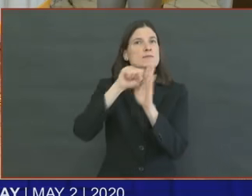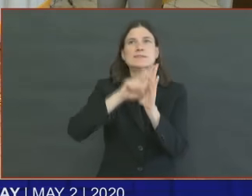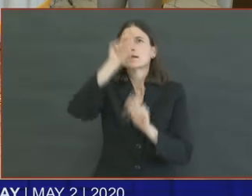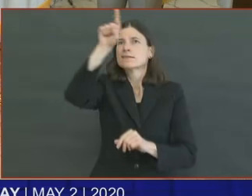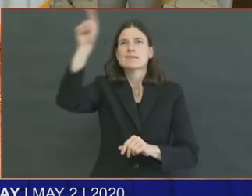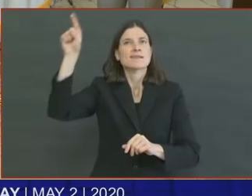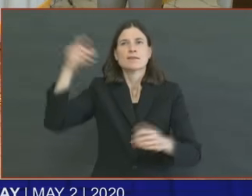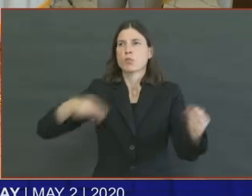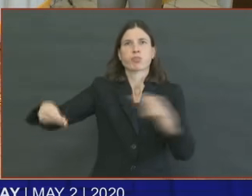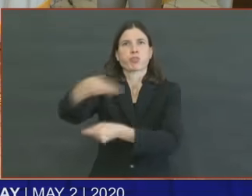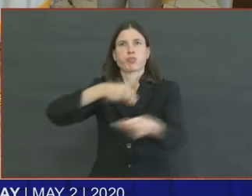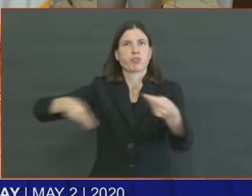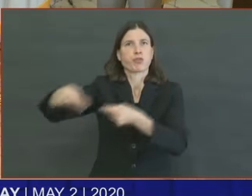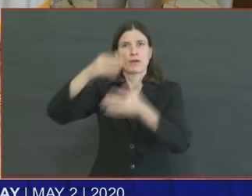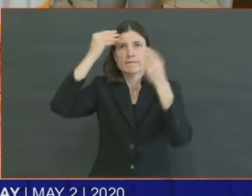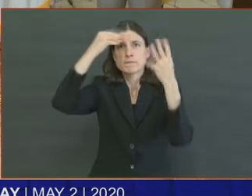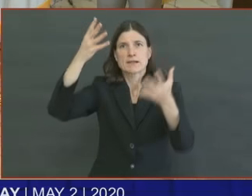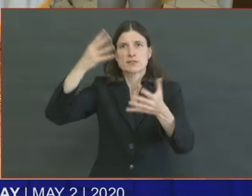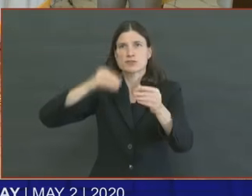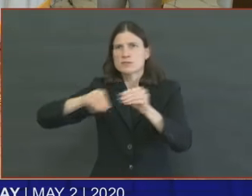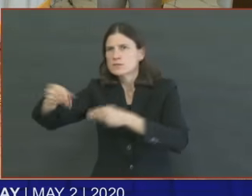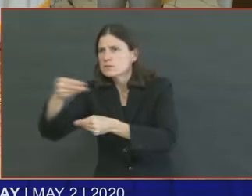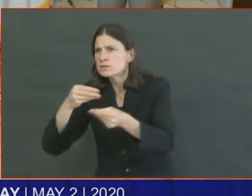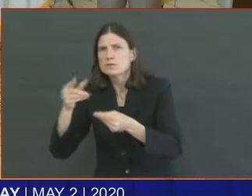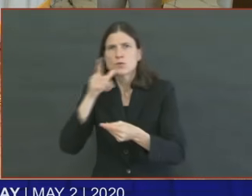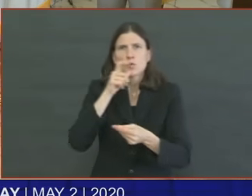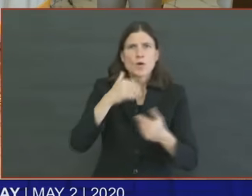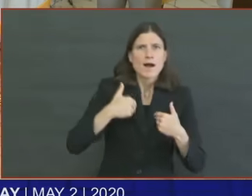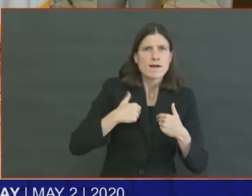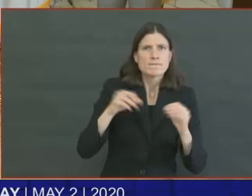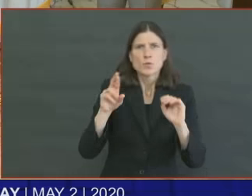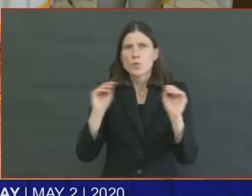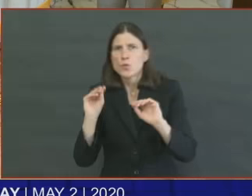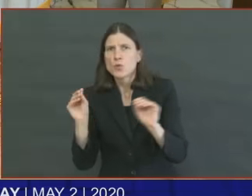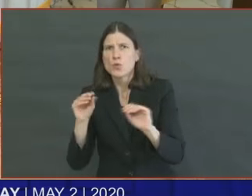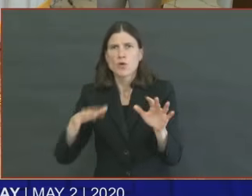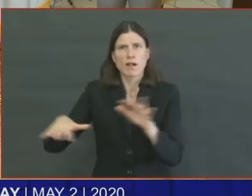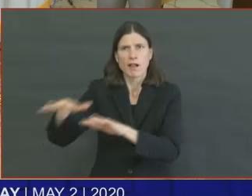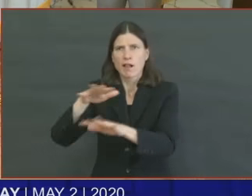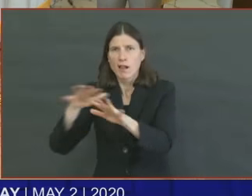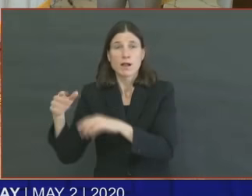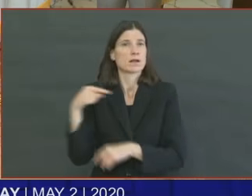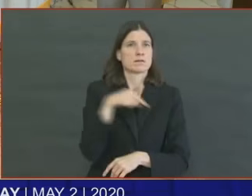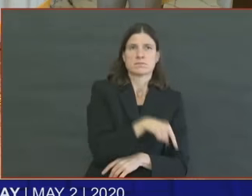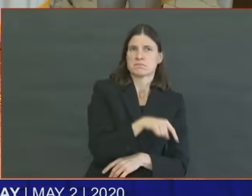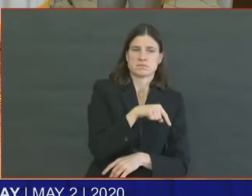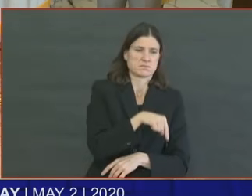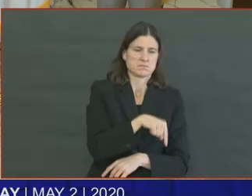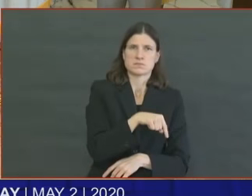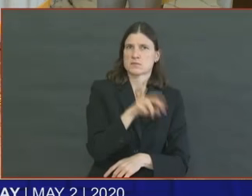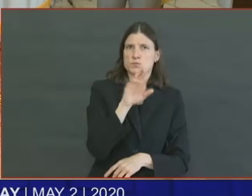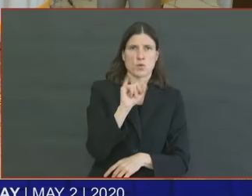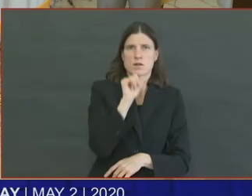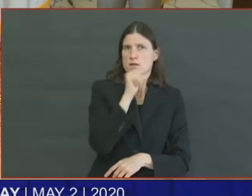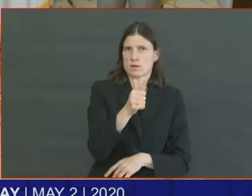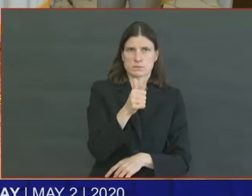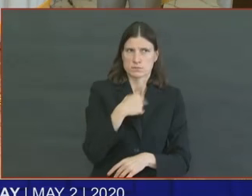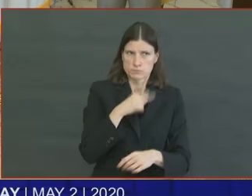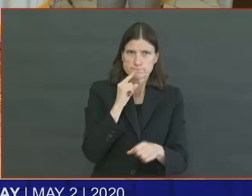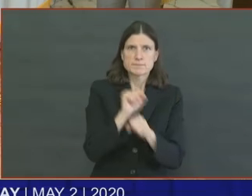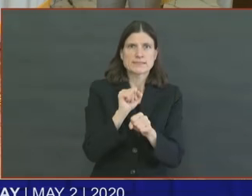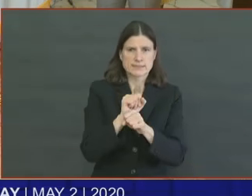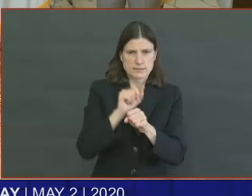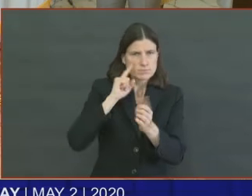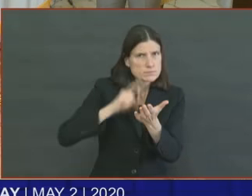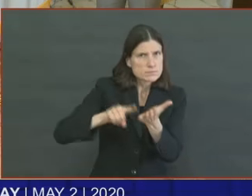death, account for the fact that COVID-19 may have been associated. So while we may have